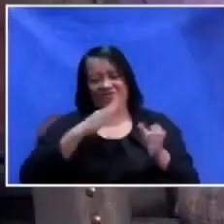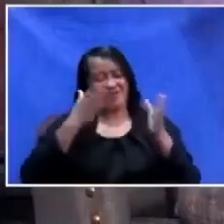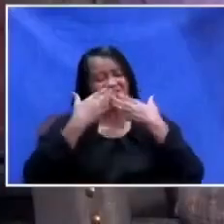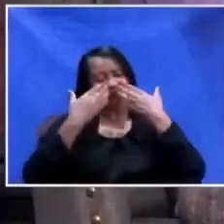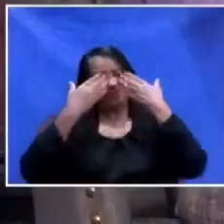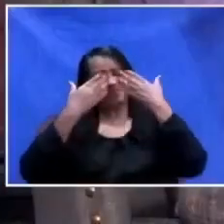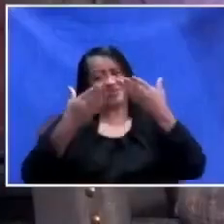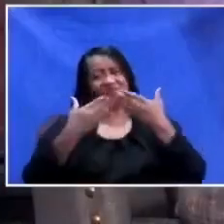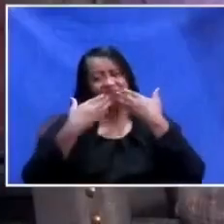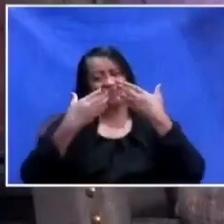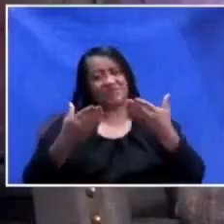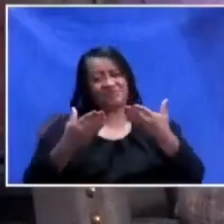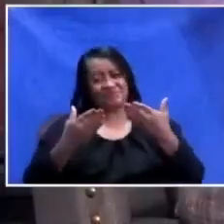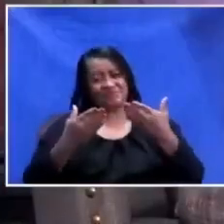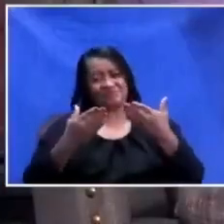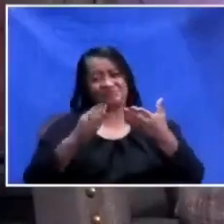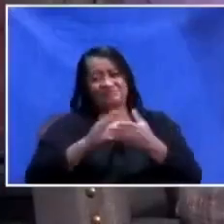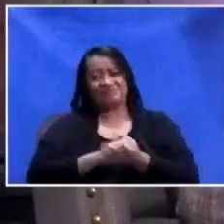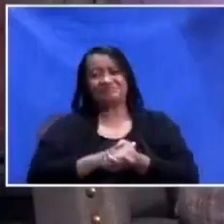grateful.